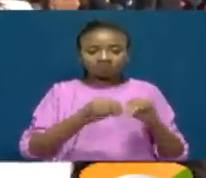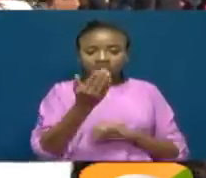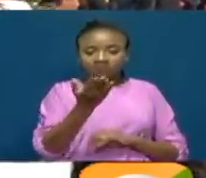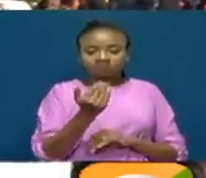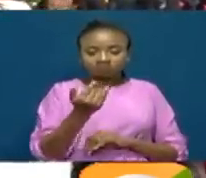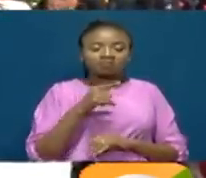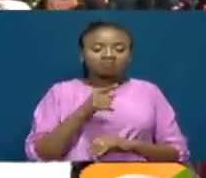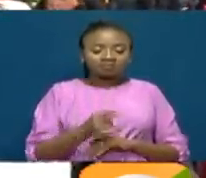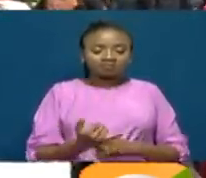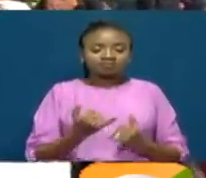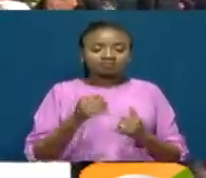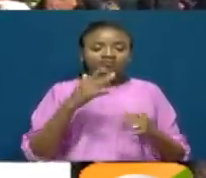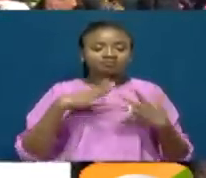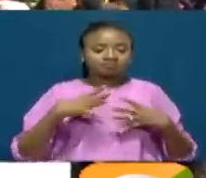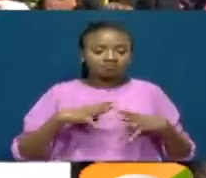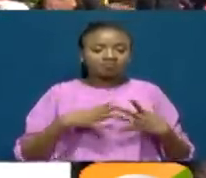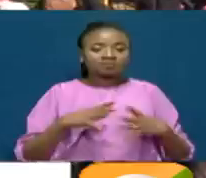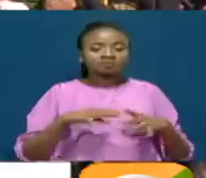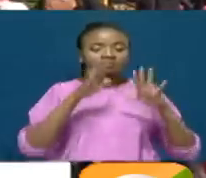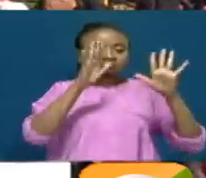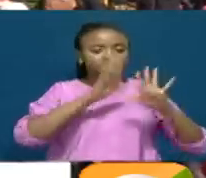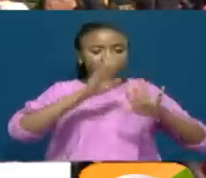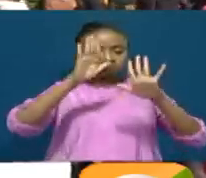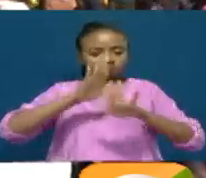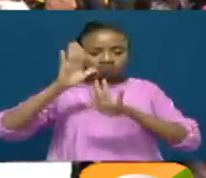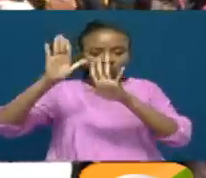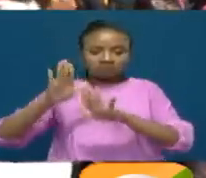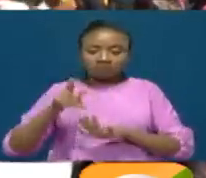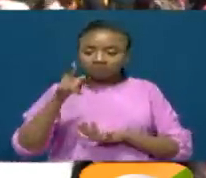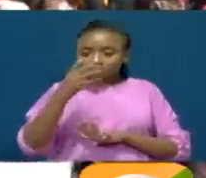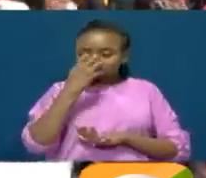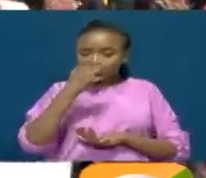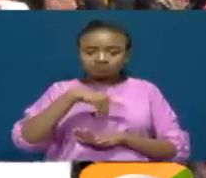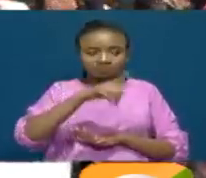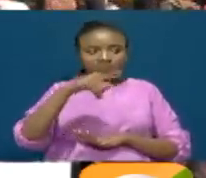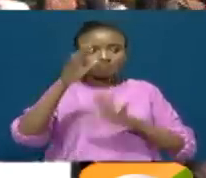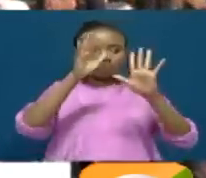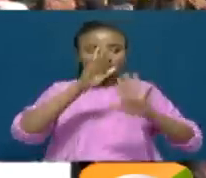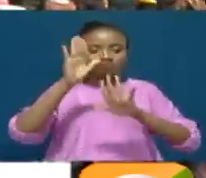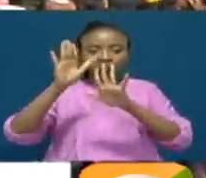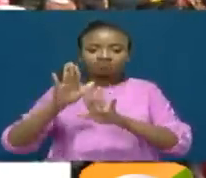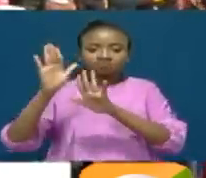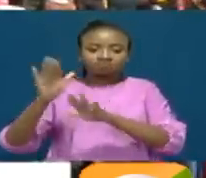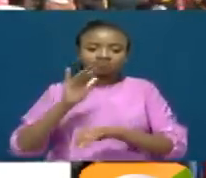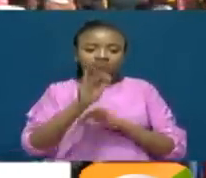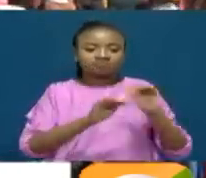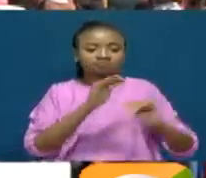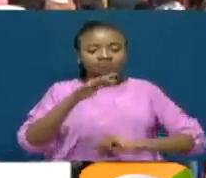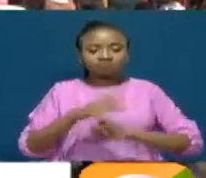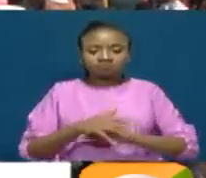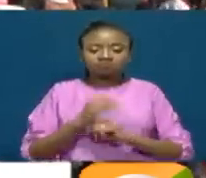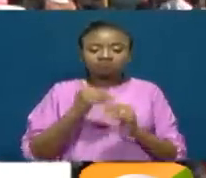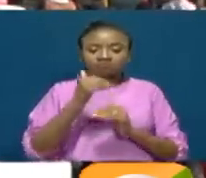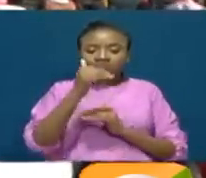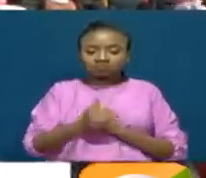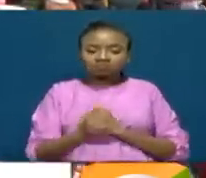fifth chief executive officer, the deputy president is stepping up his campaigns to ramp up support for his presidential bid. From Narok, DP Ruto heads